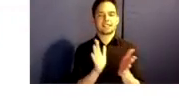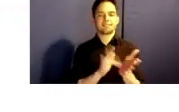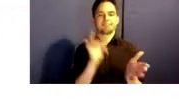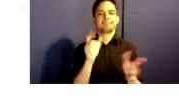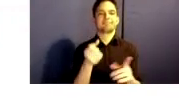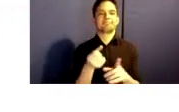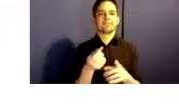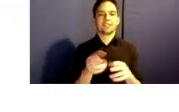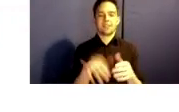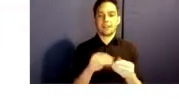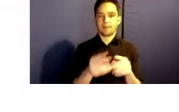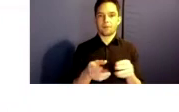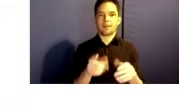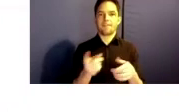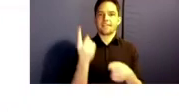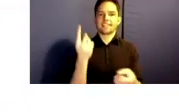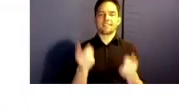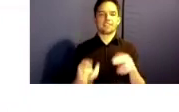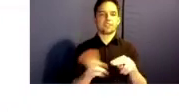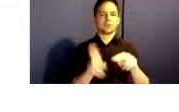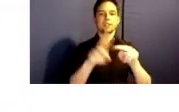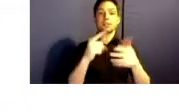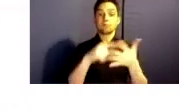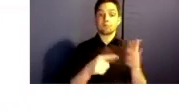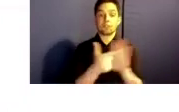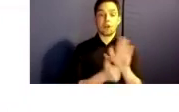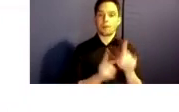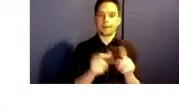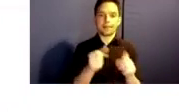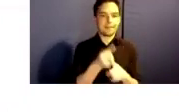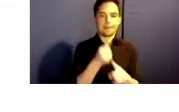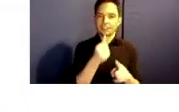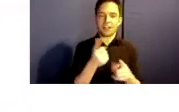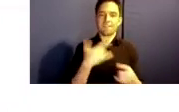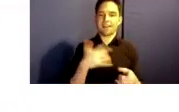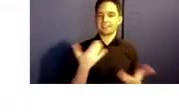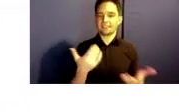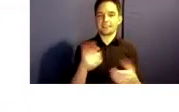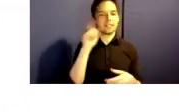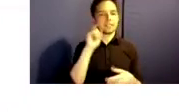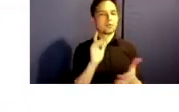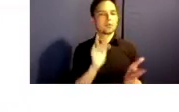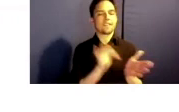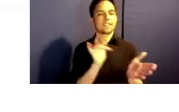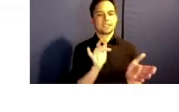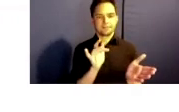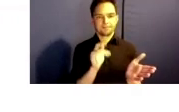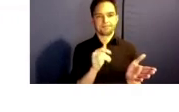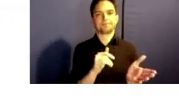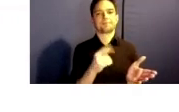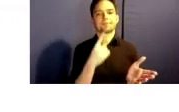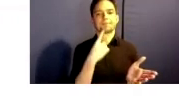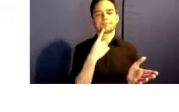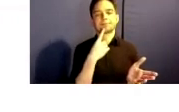and we had all these laws, but impact was not being felt. The Sexual Offences Act, which was done